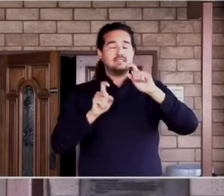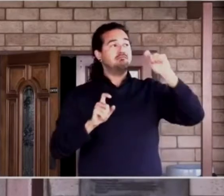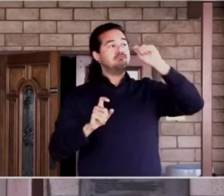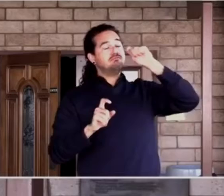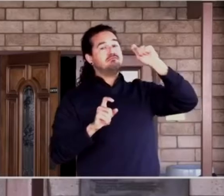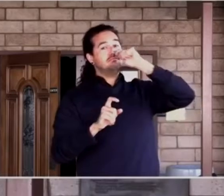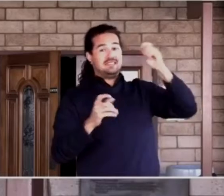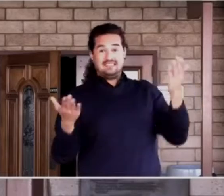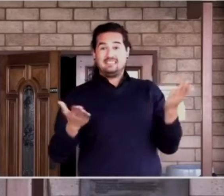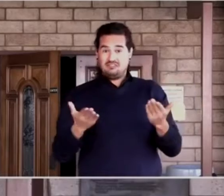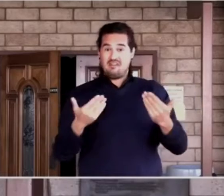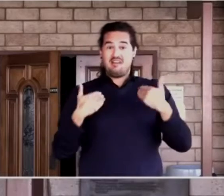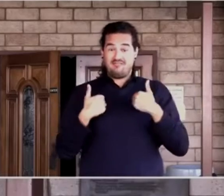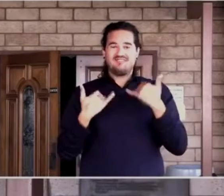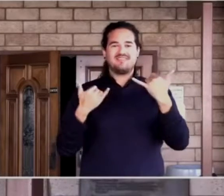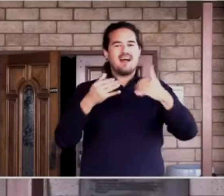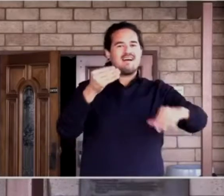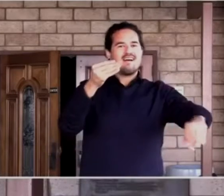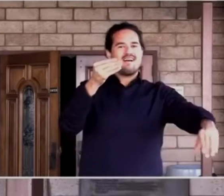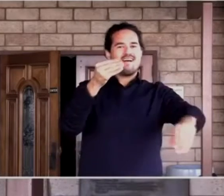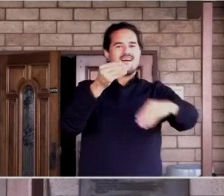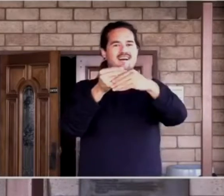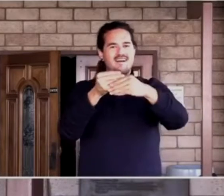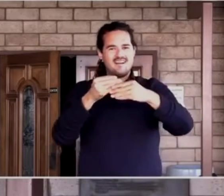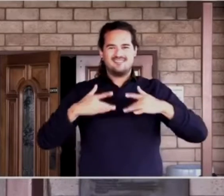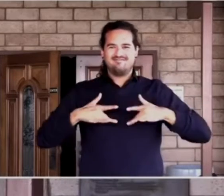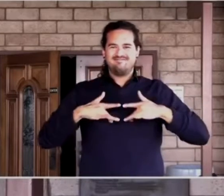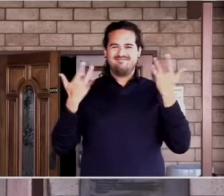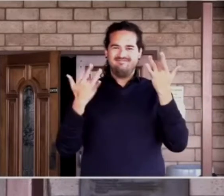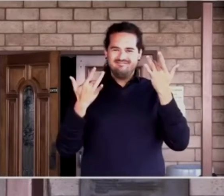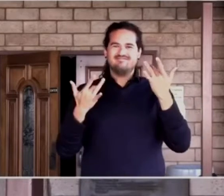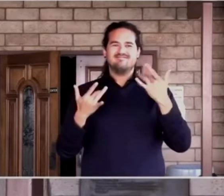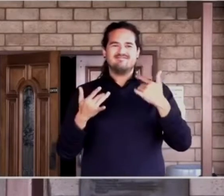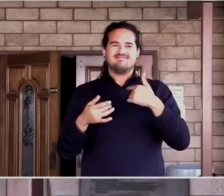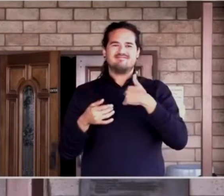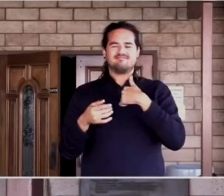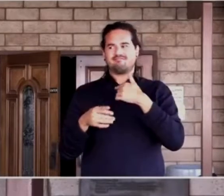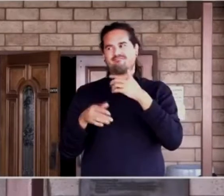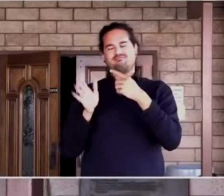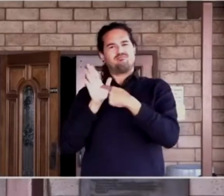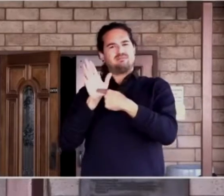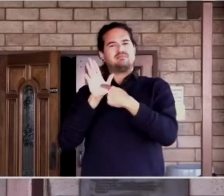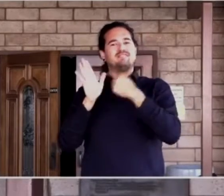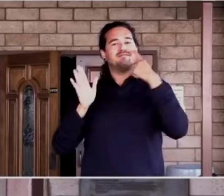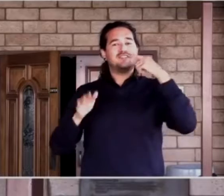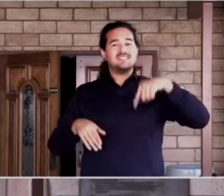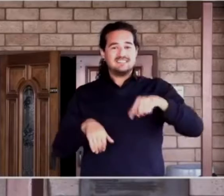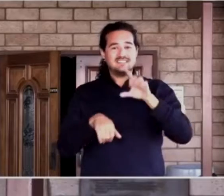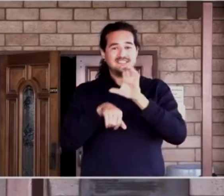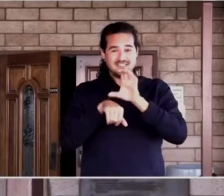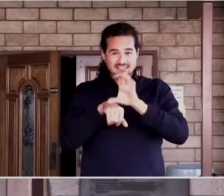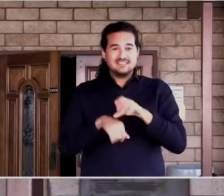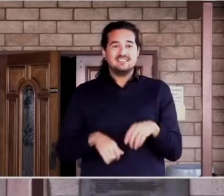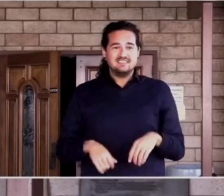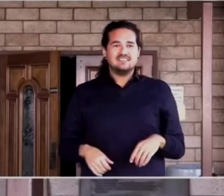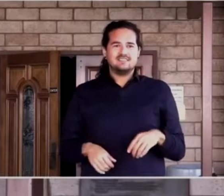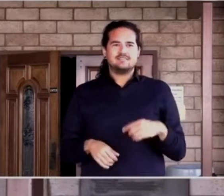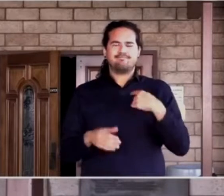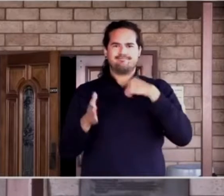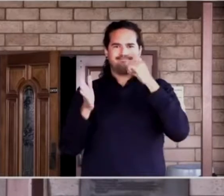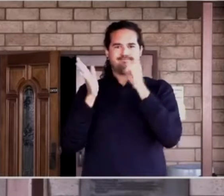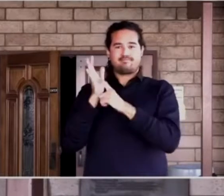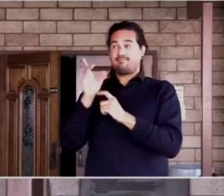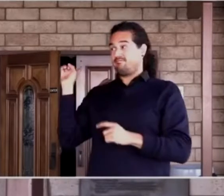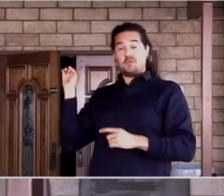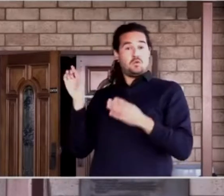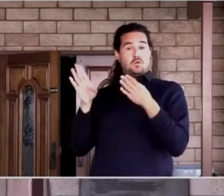that I am so happy to be able to represent for our church is that we recognized during this time when our building was closed, we weren't able